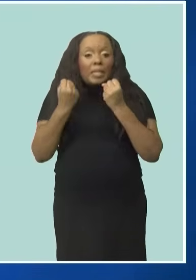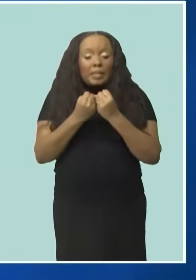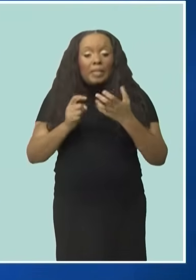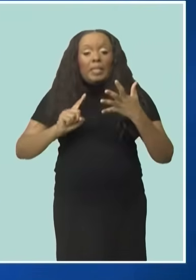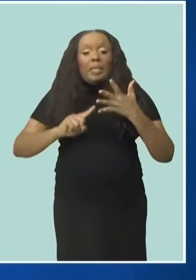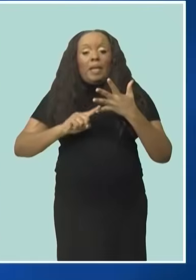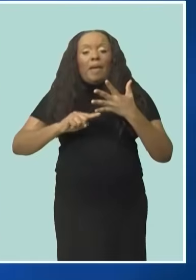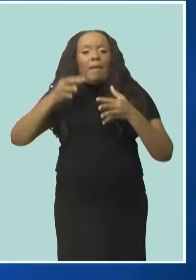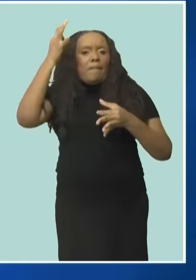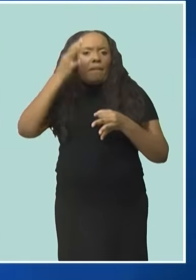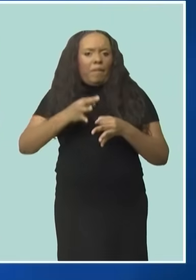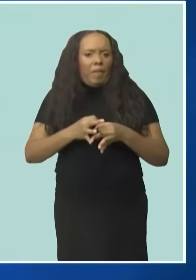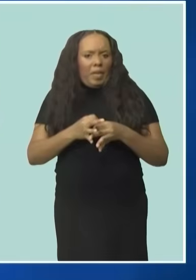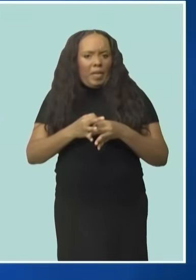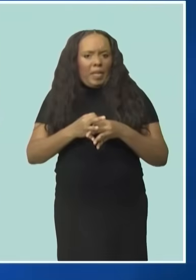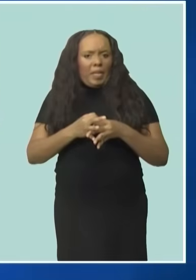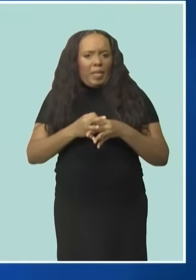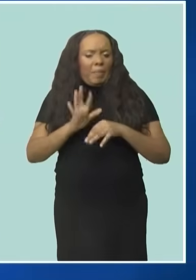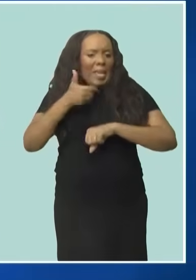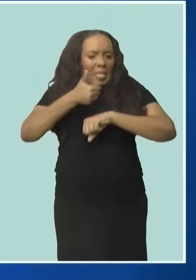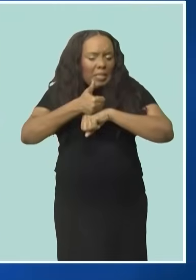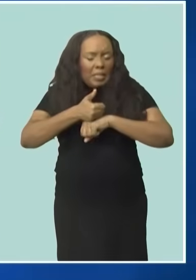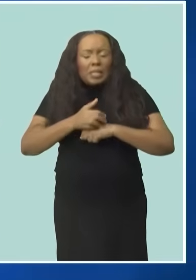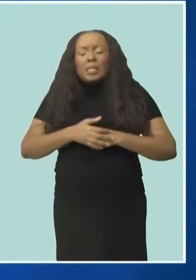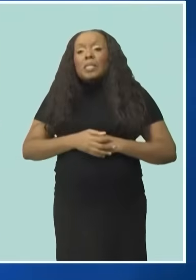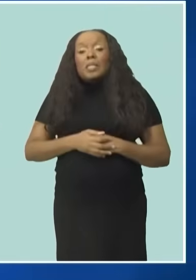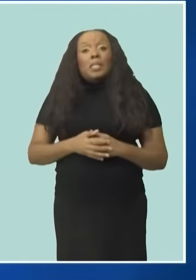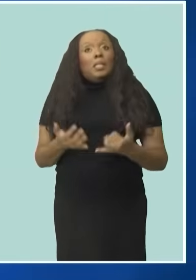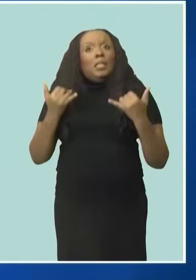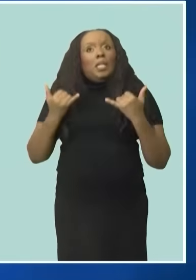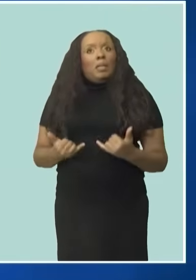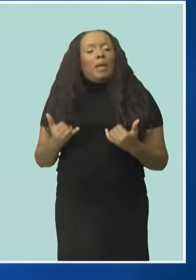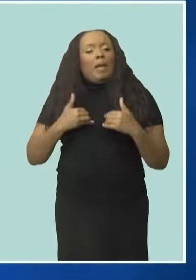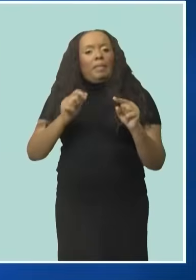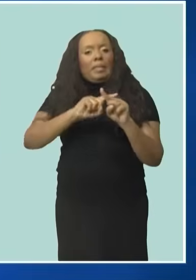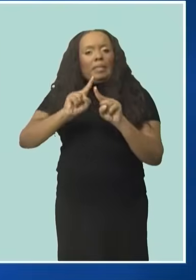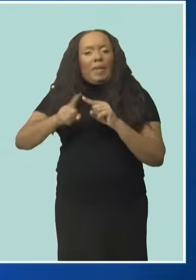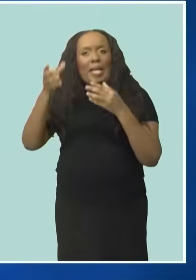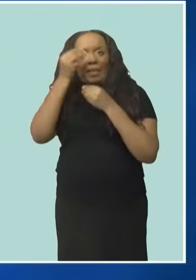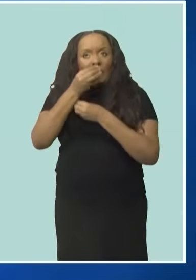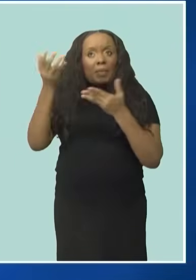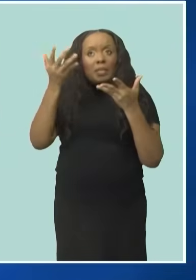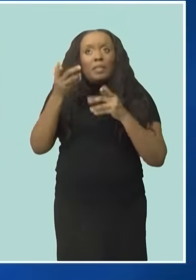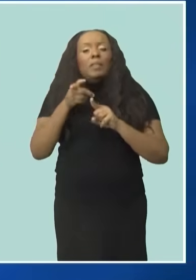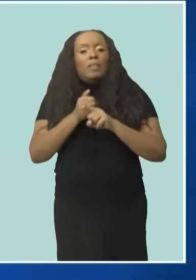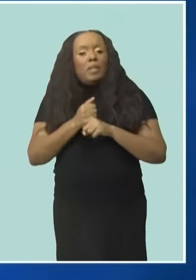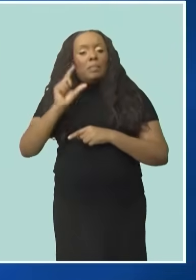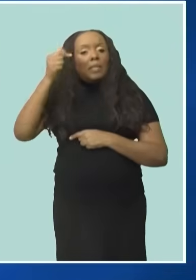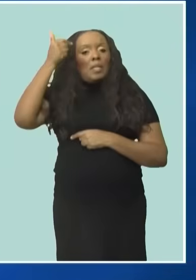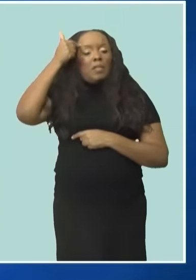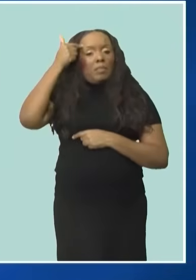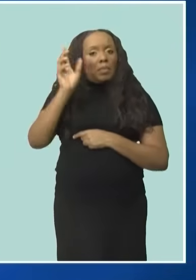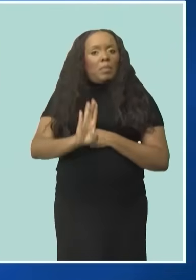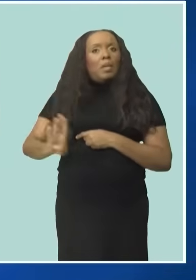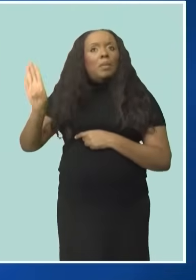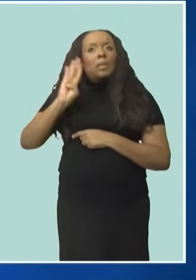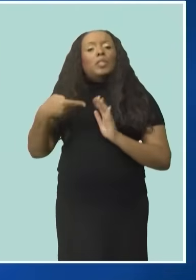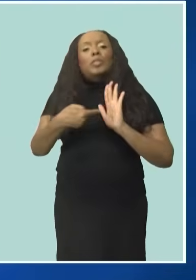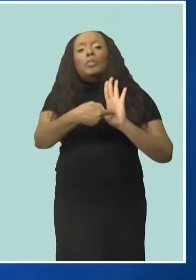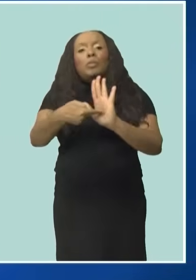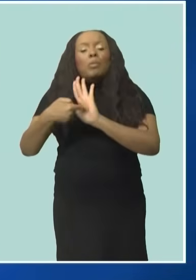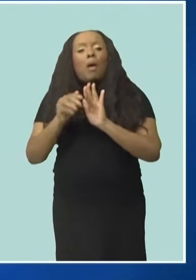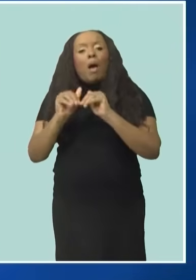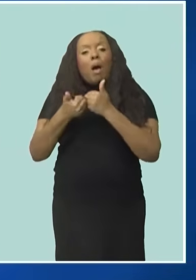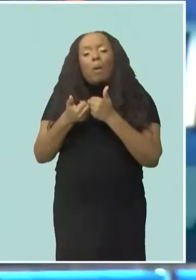as well. So when you look at the directory, you now have an official set of information from the government of Barbados outlining where you can